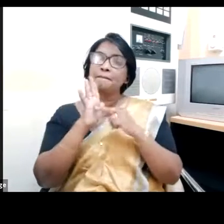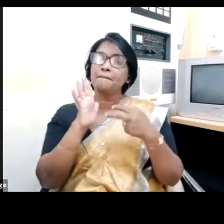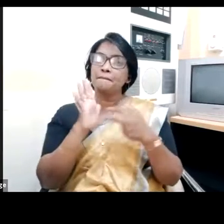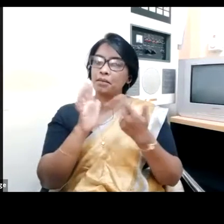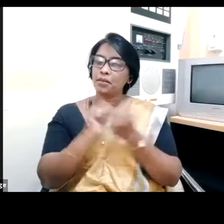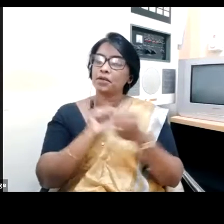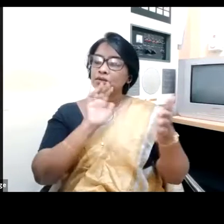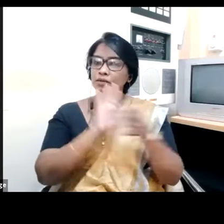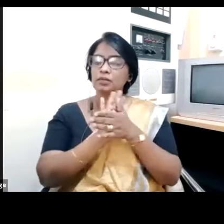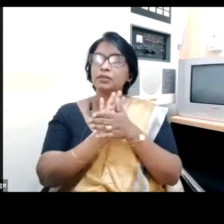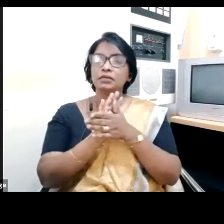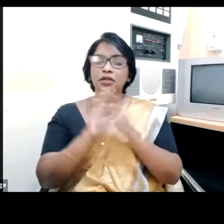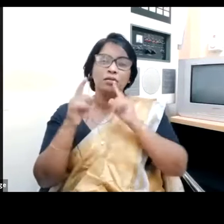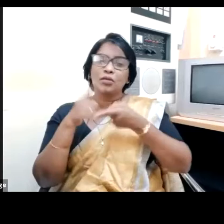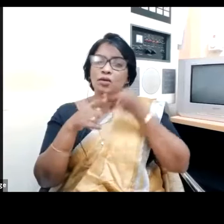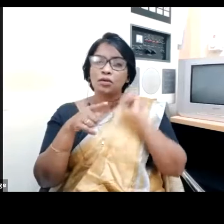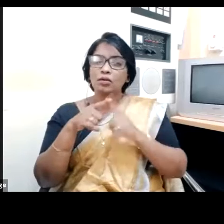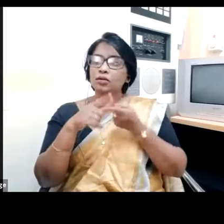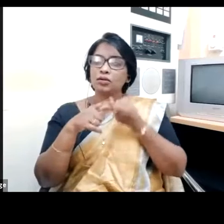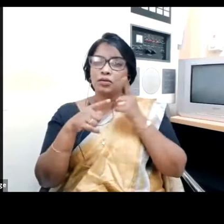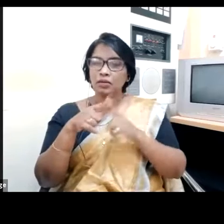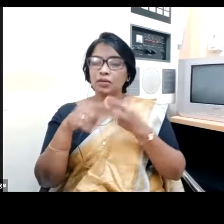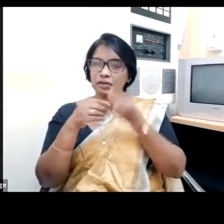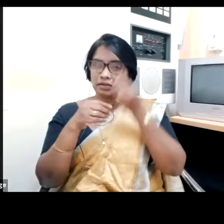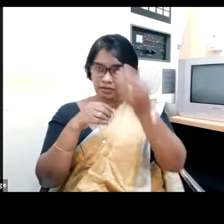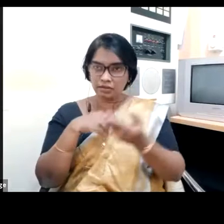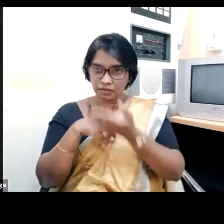have actually what we promote is